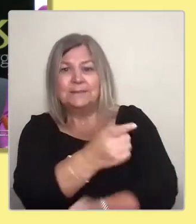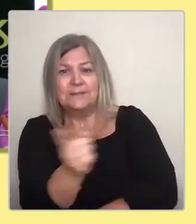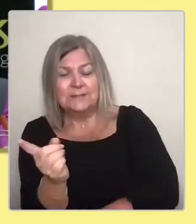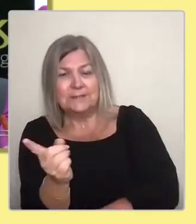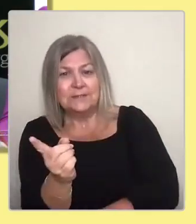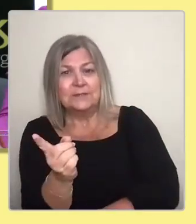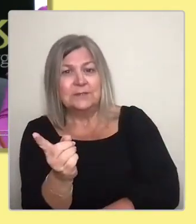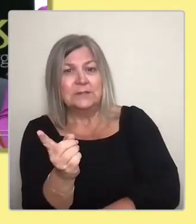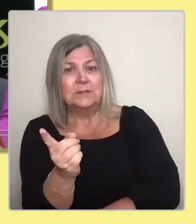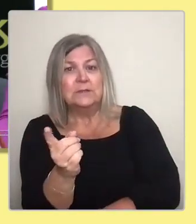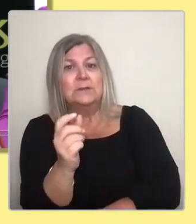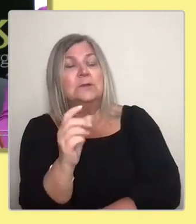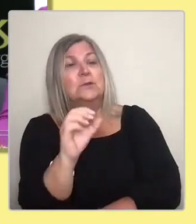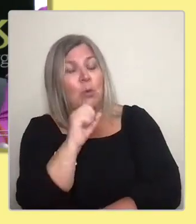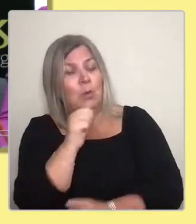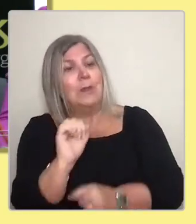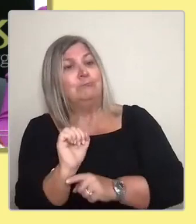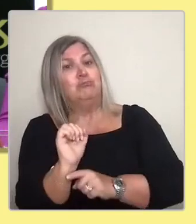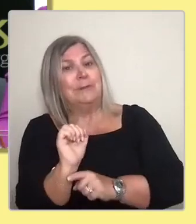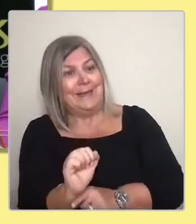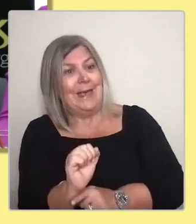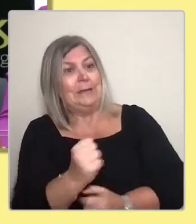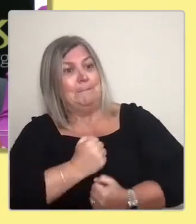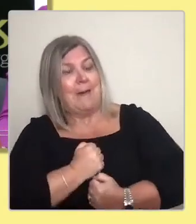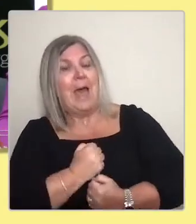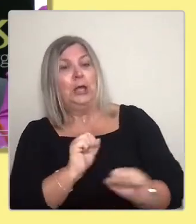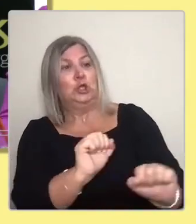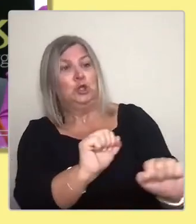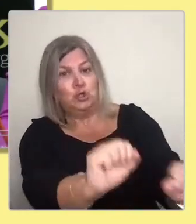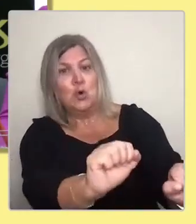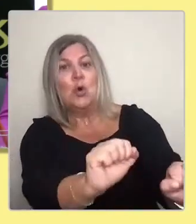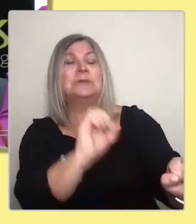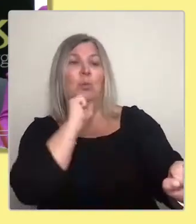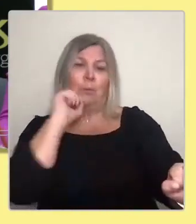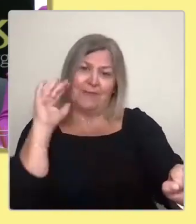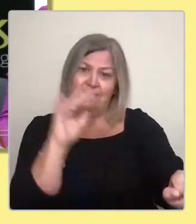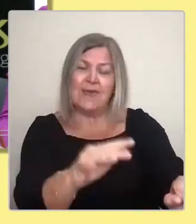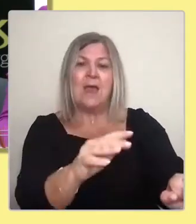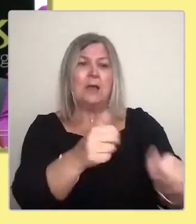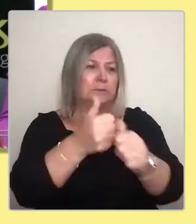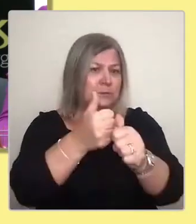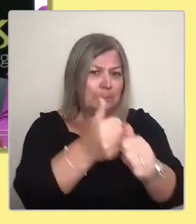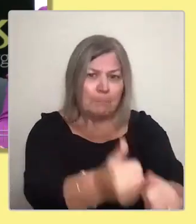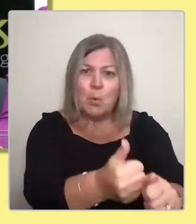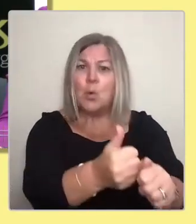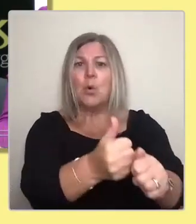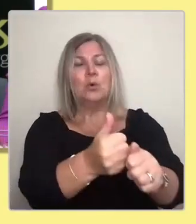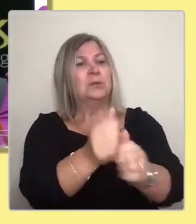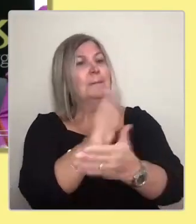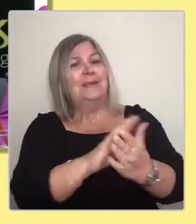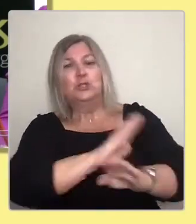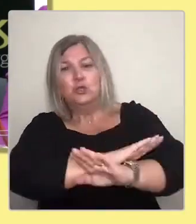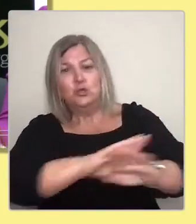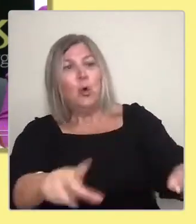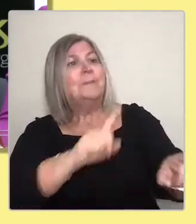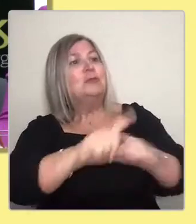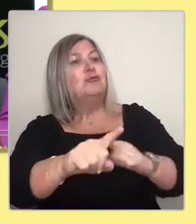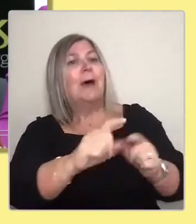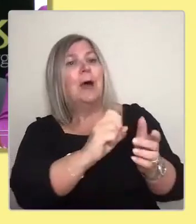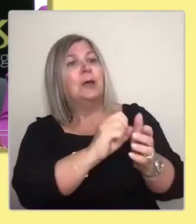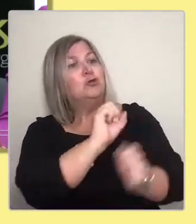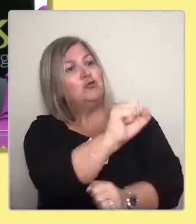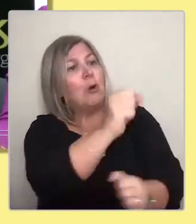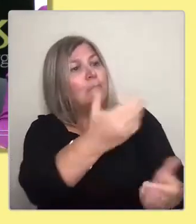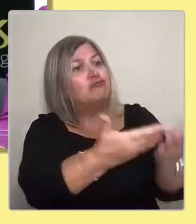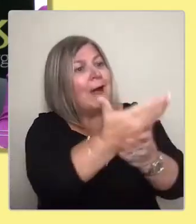defend, I will be the first one on the front line ensuring that nobody comes after your rights, either under devolution